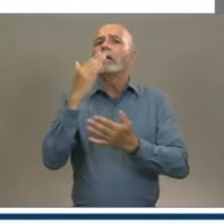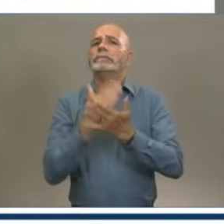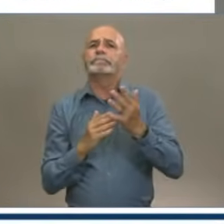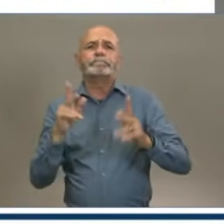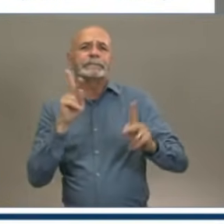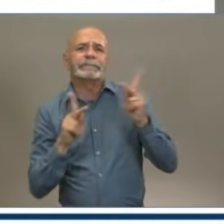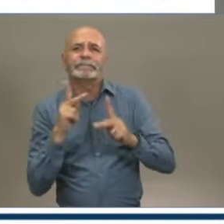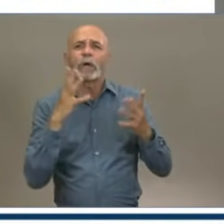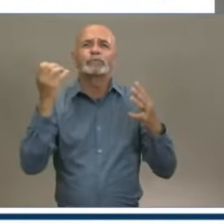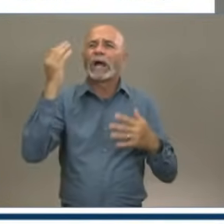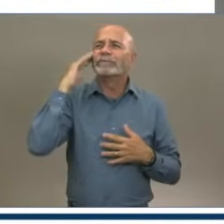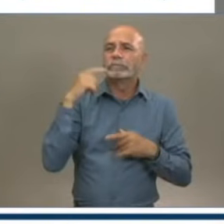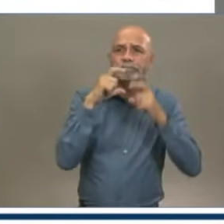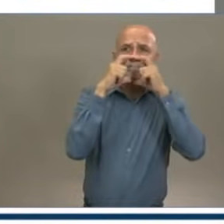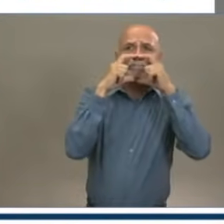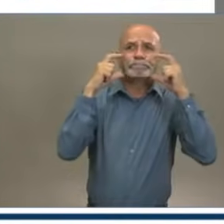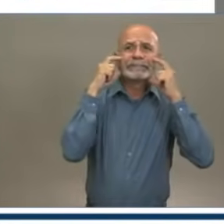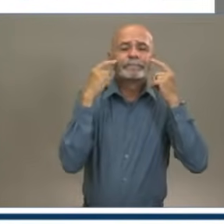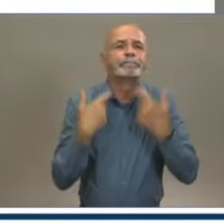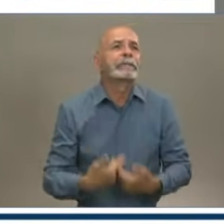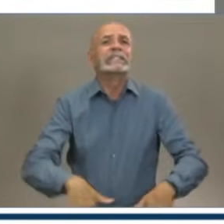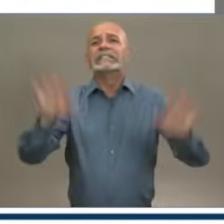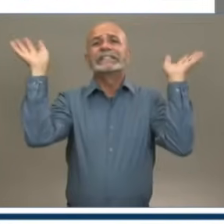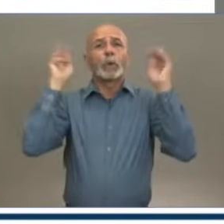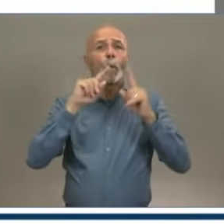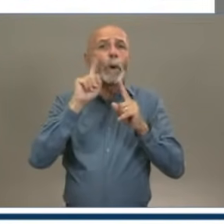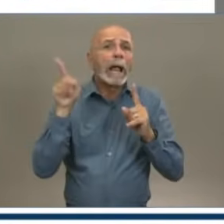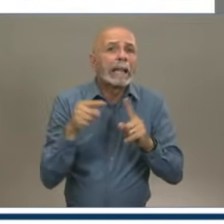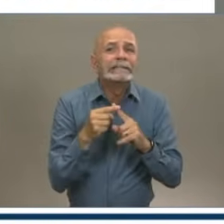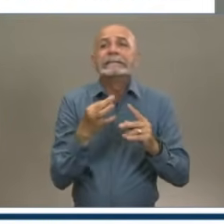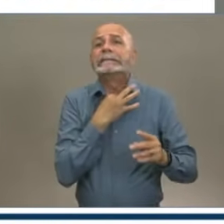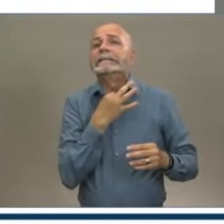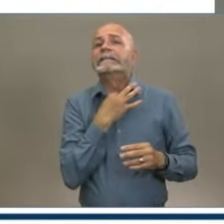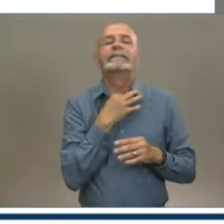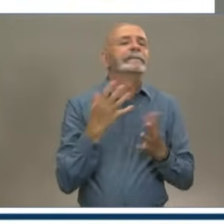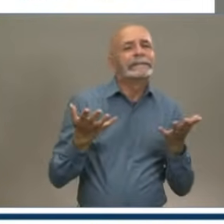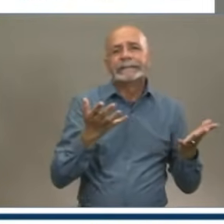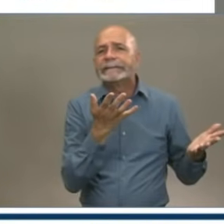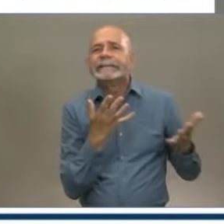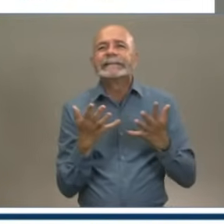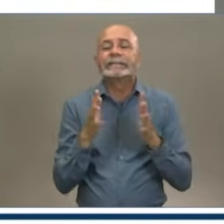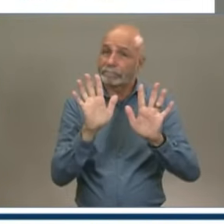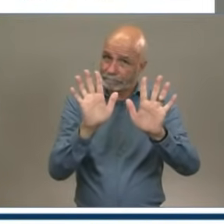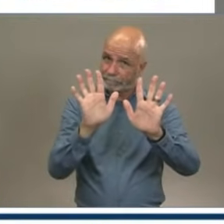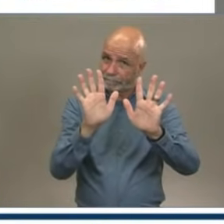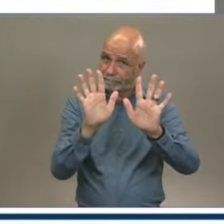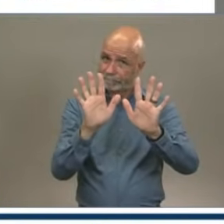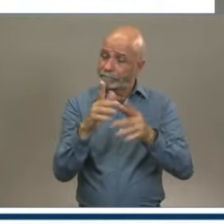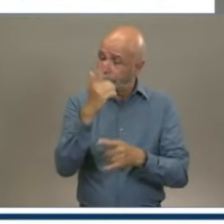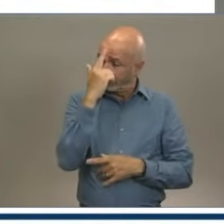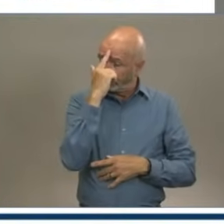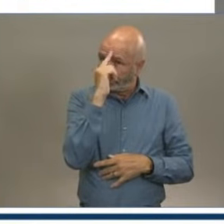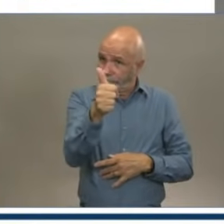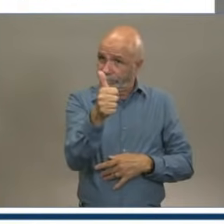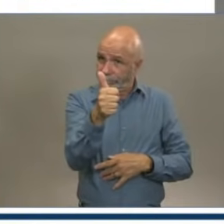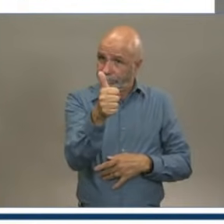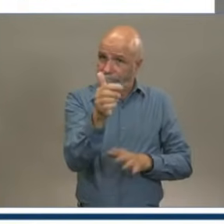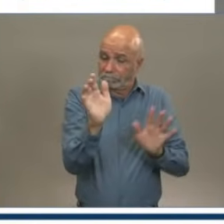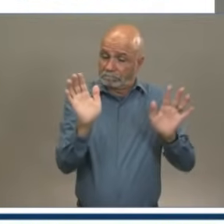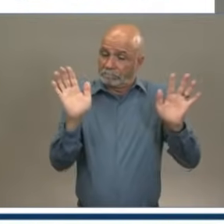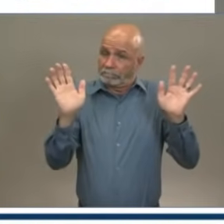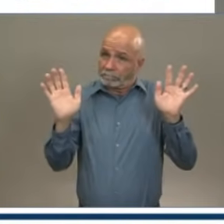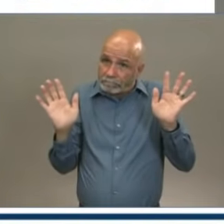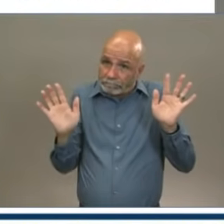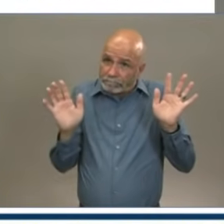wearing masks. And honestly, the answer to that is really up to all of us. And as we reopen, we take on more